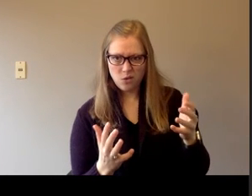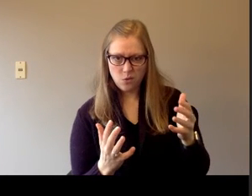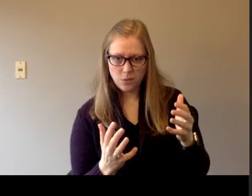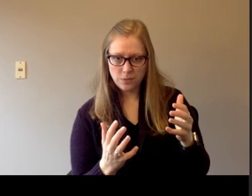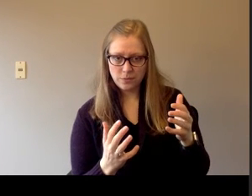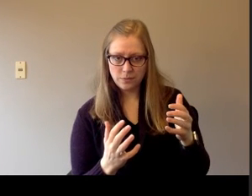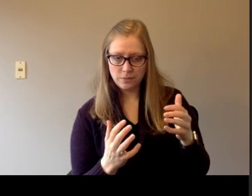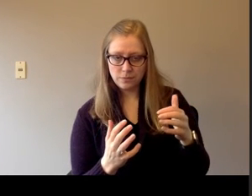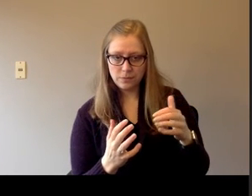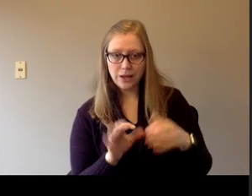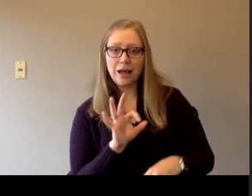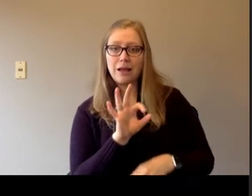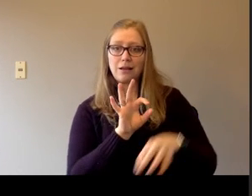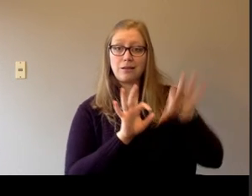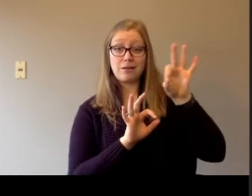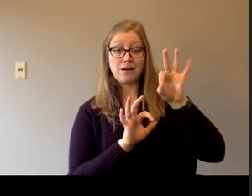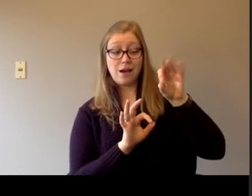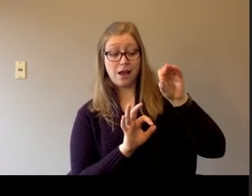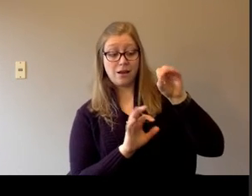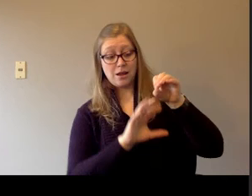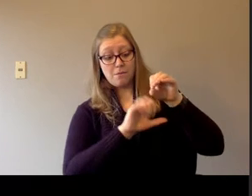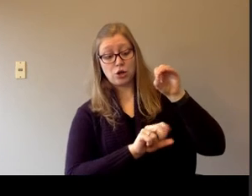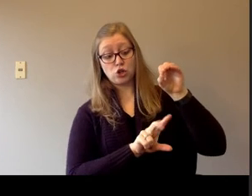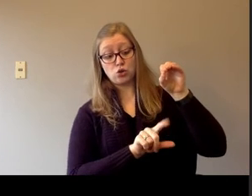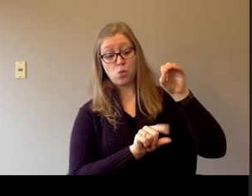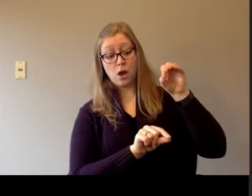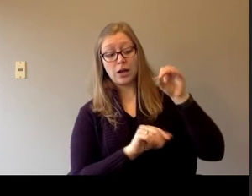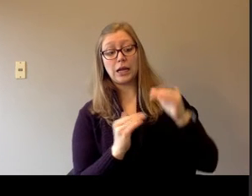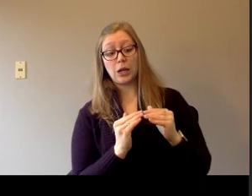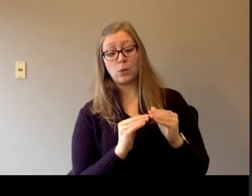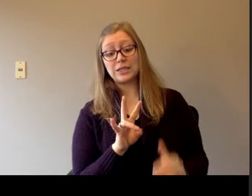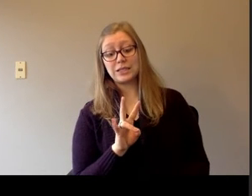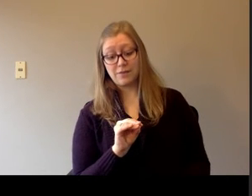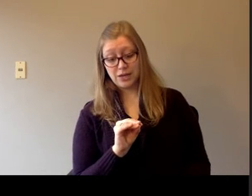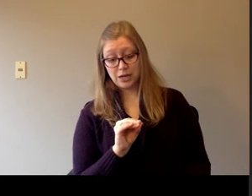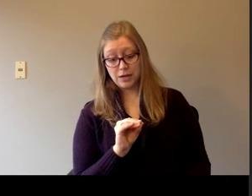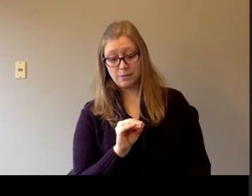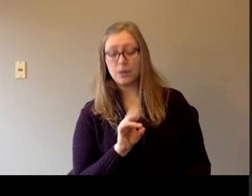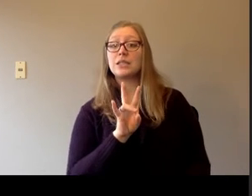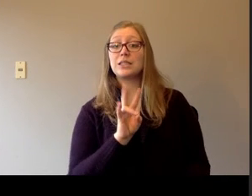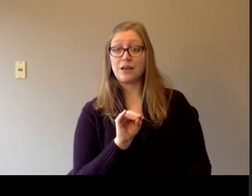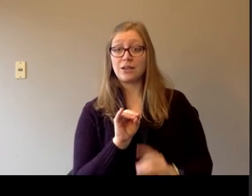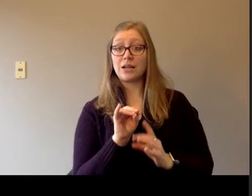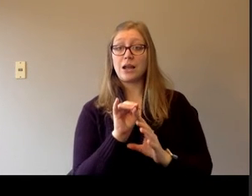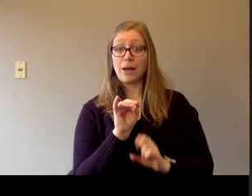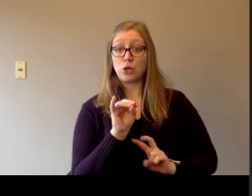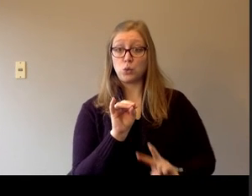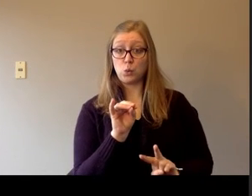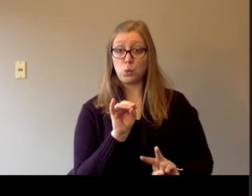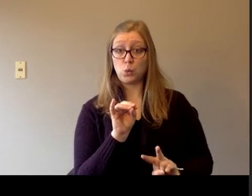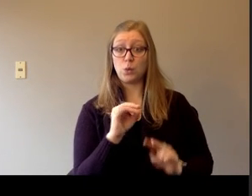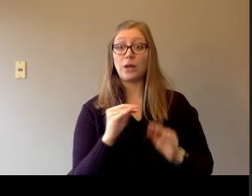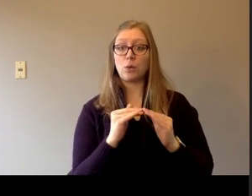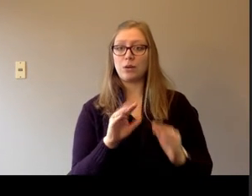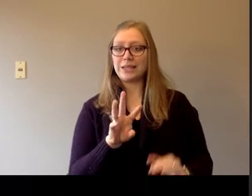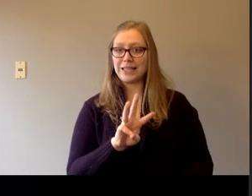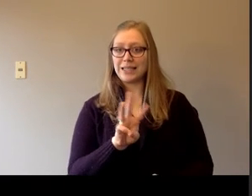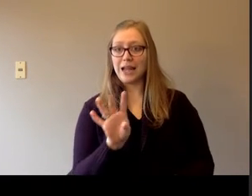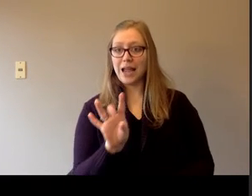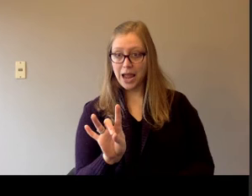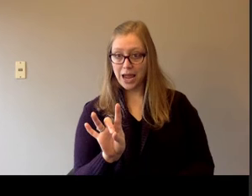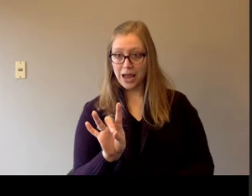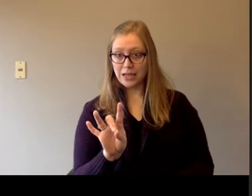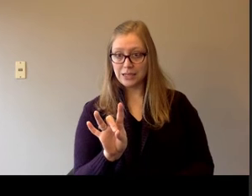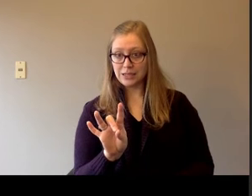minus 20, that would be 70, right? And if I take 70 minus 2, that's 68. And I have to take away